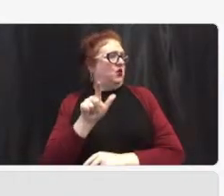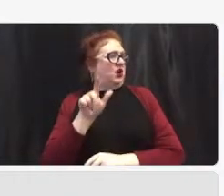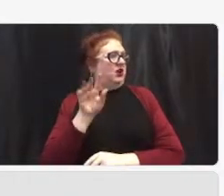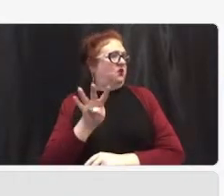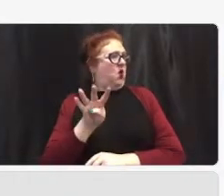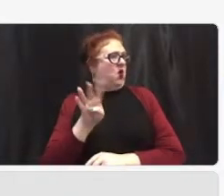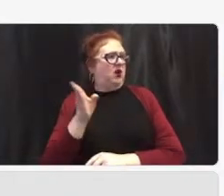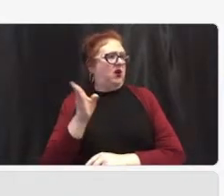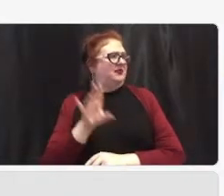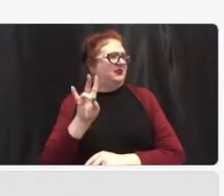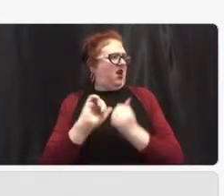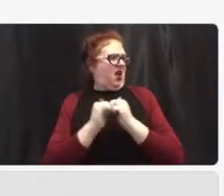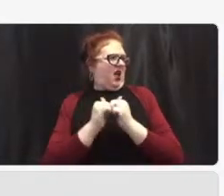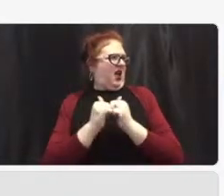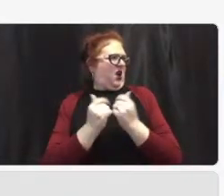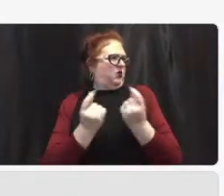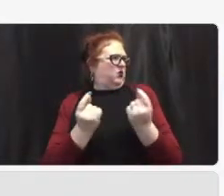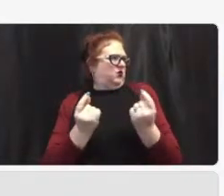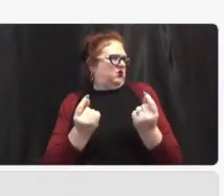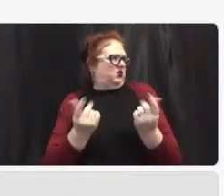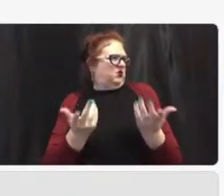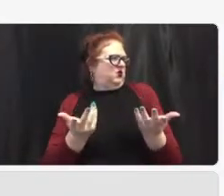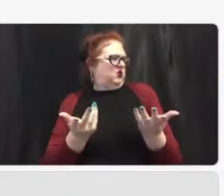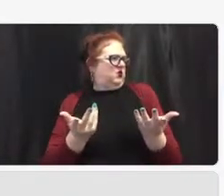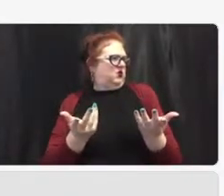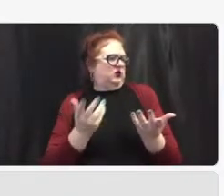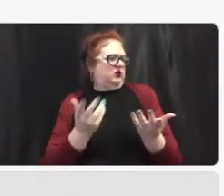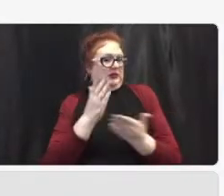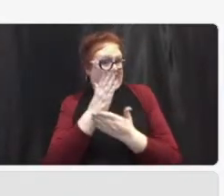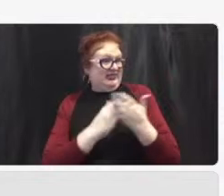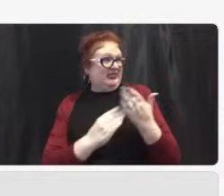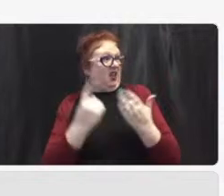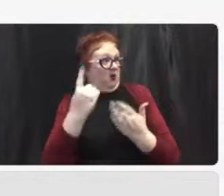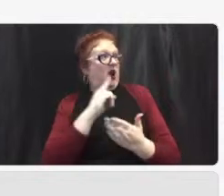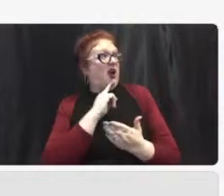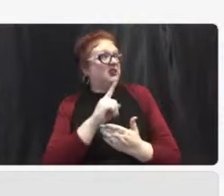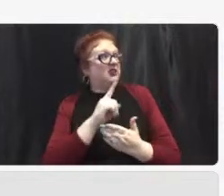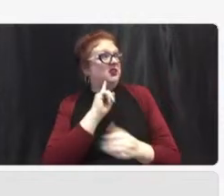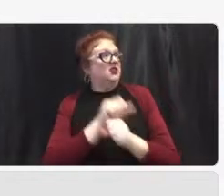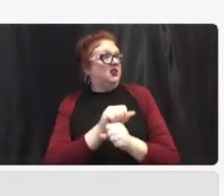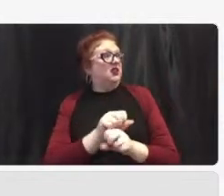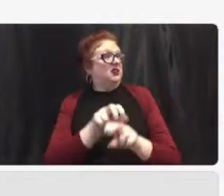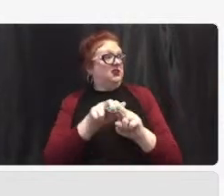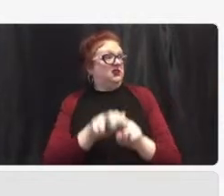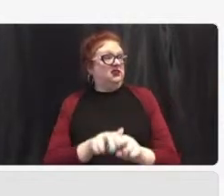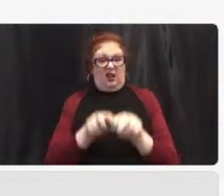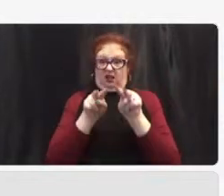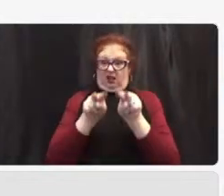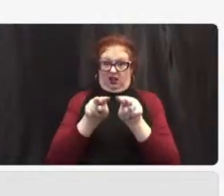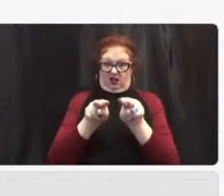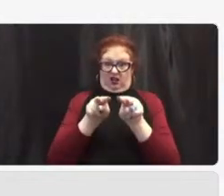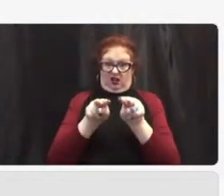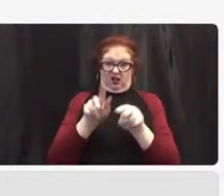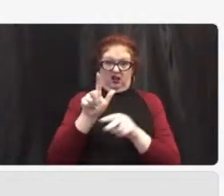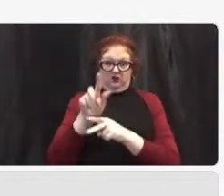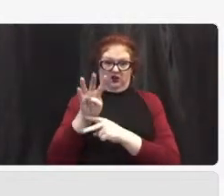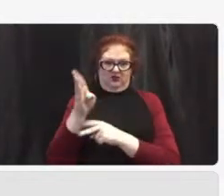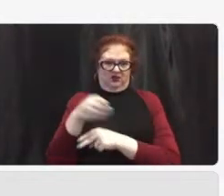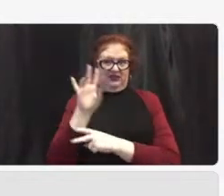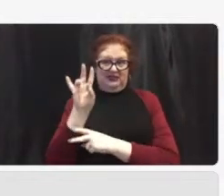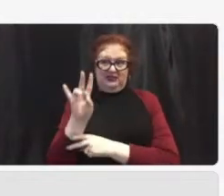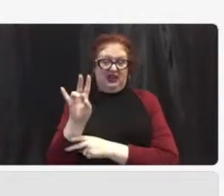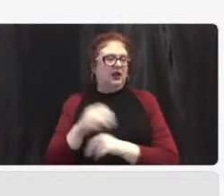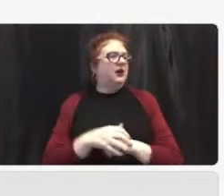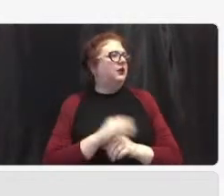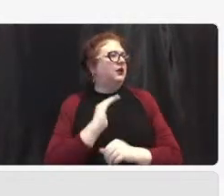How do you do that? I mean, is there someone literally looking at it 24 hours a day? Well, our